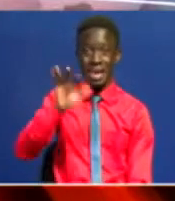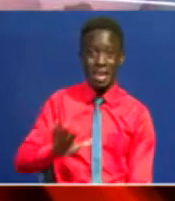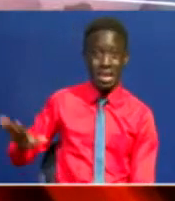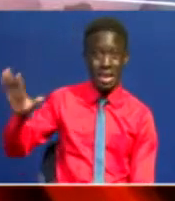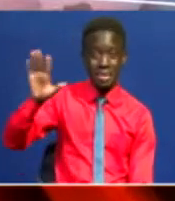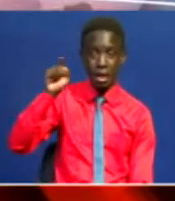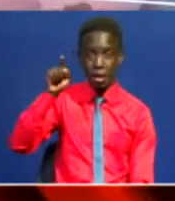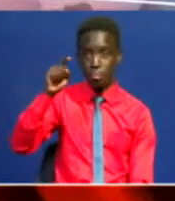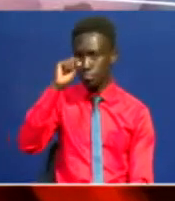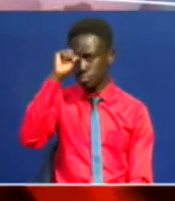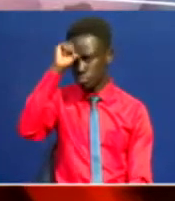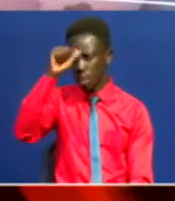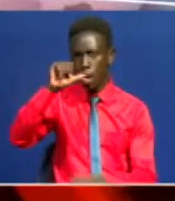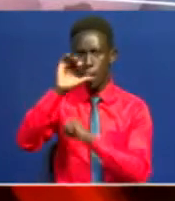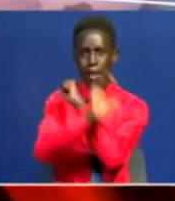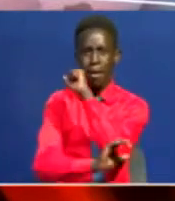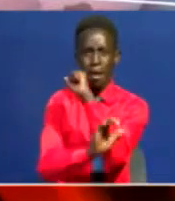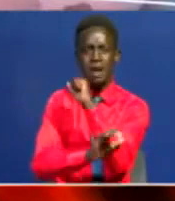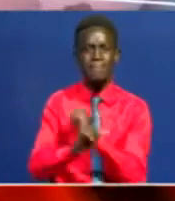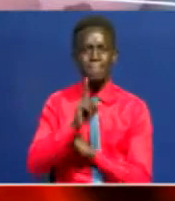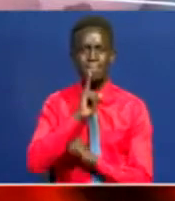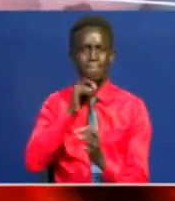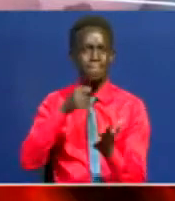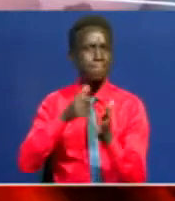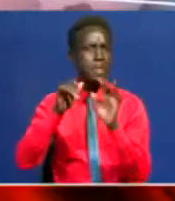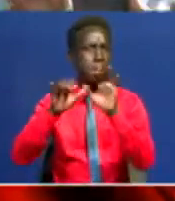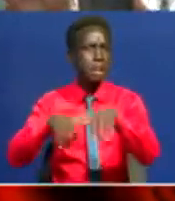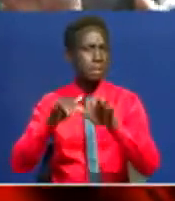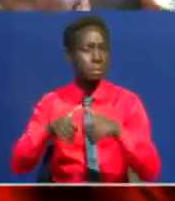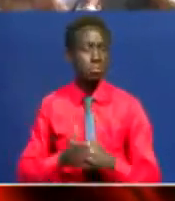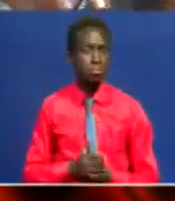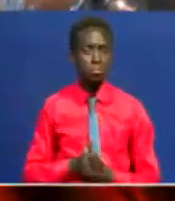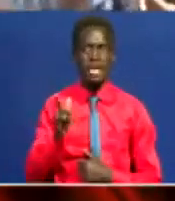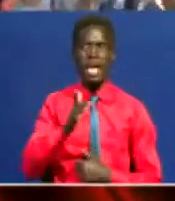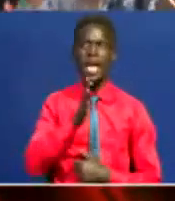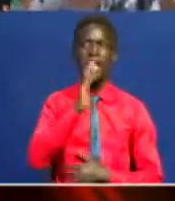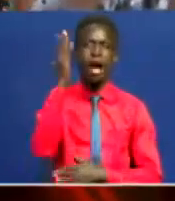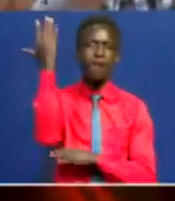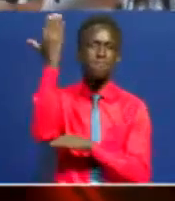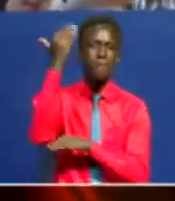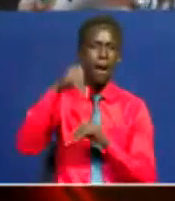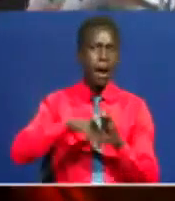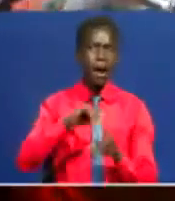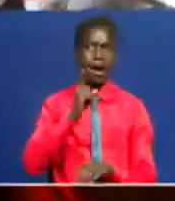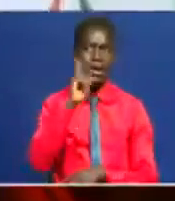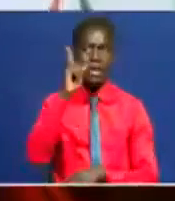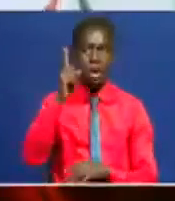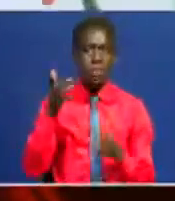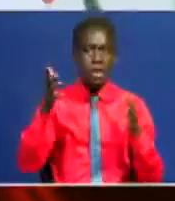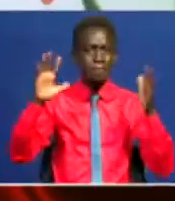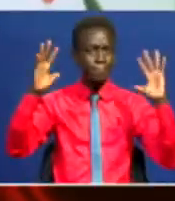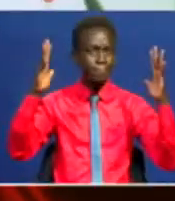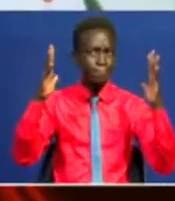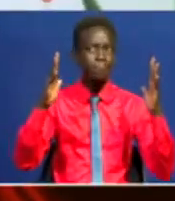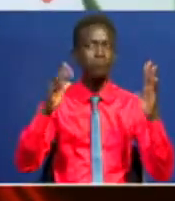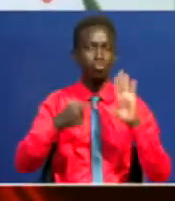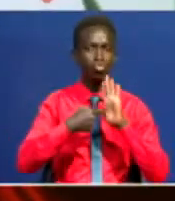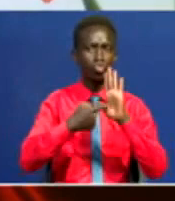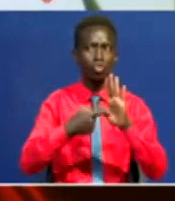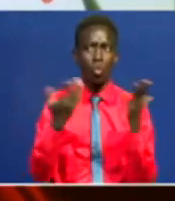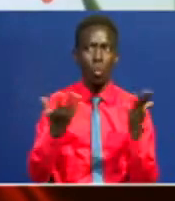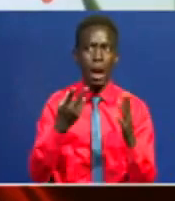besides the agricultural sector, she was speaking in Nairobi during the celebration to mark the 75th Republic Day,